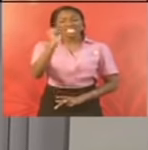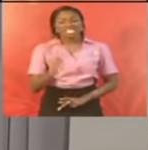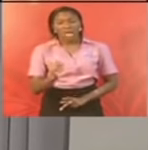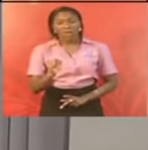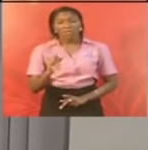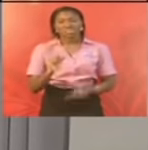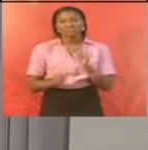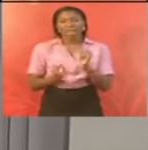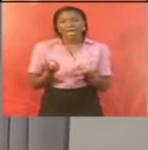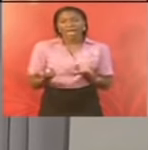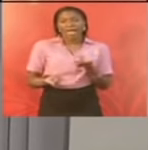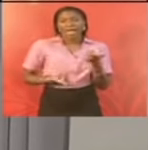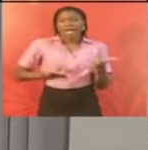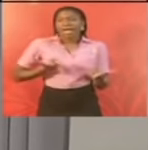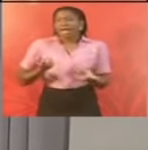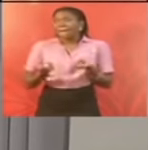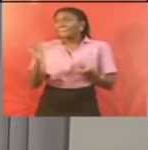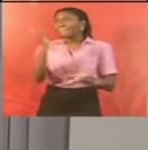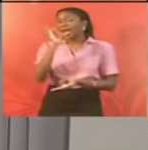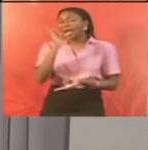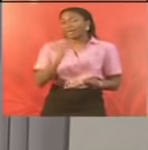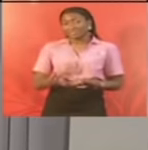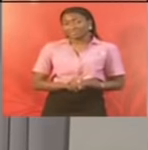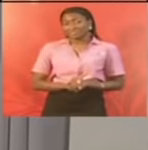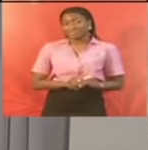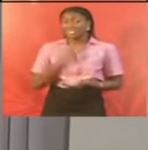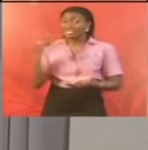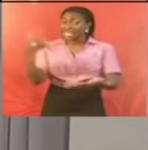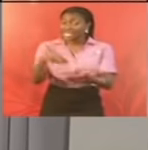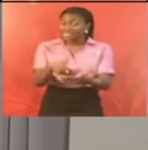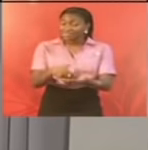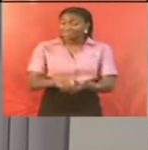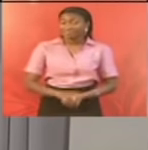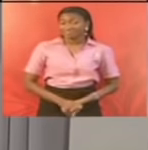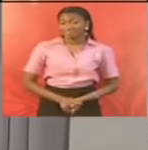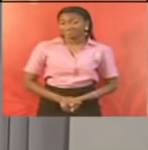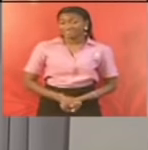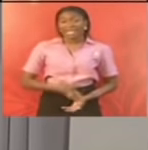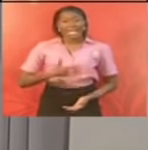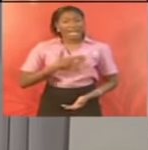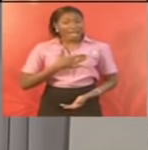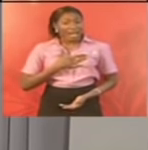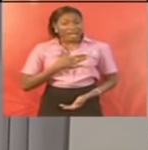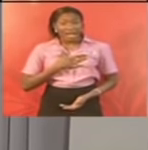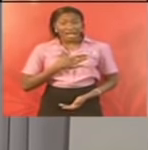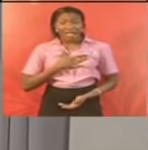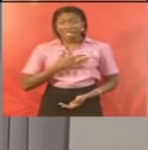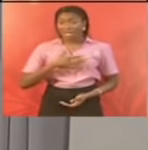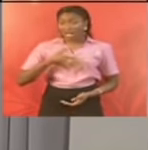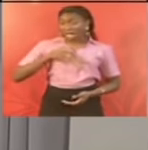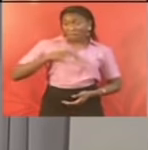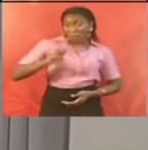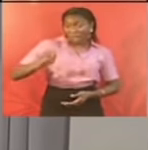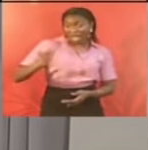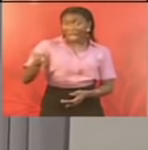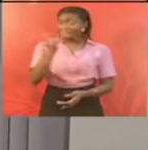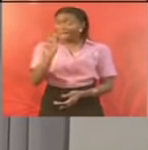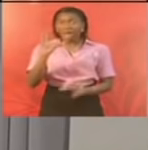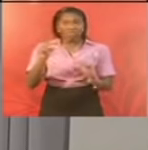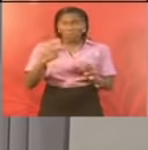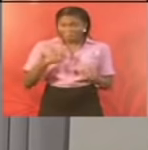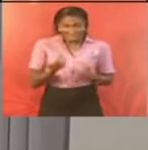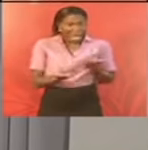bar. Let me repeat, I have nothing against bars. I used to lime in